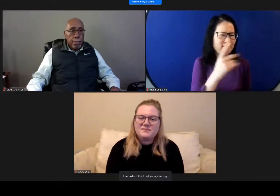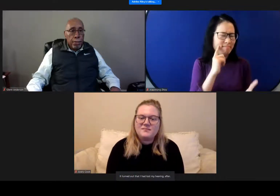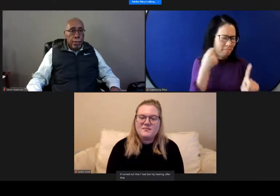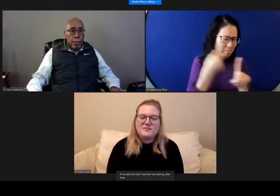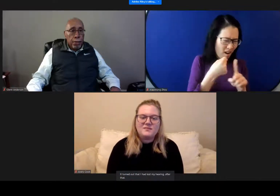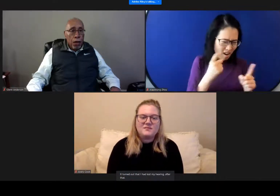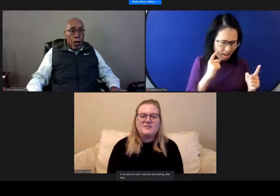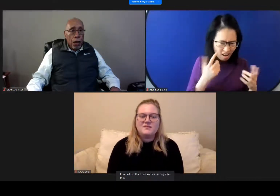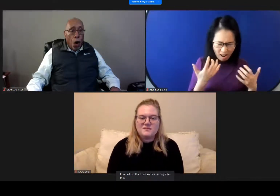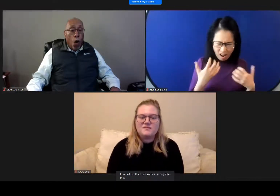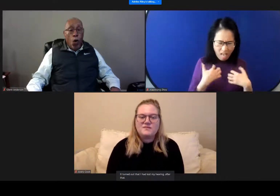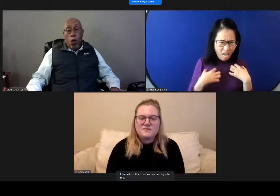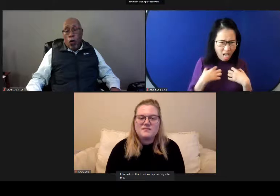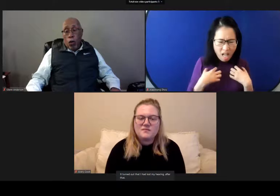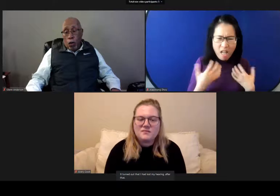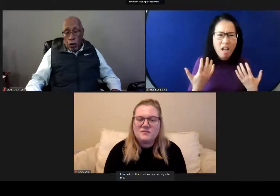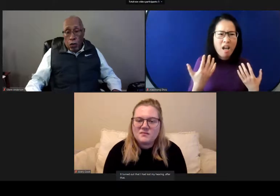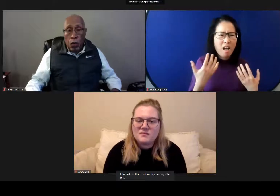that.